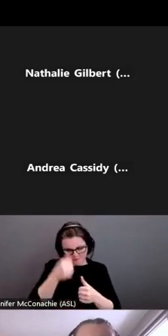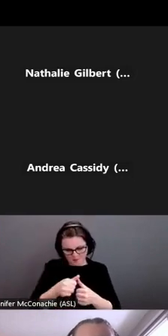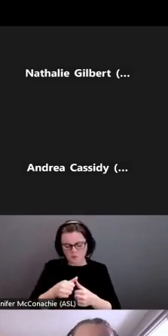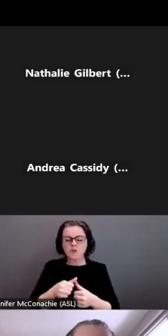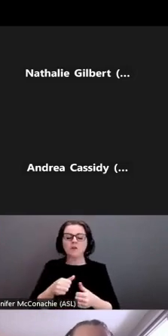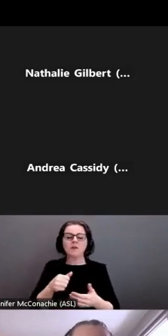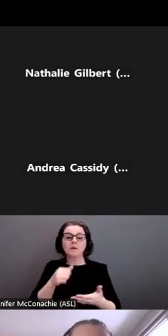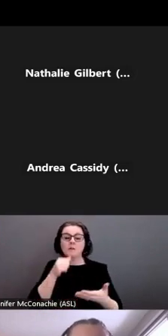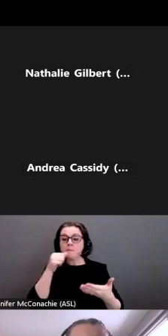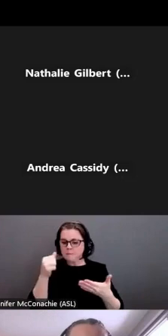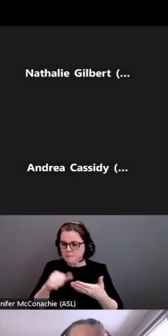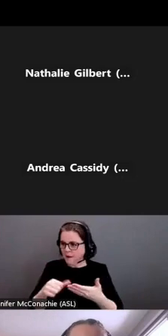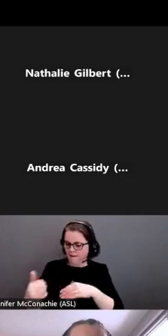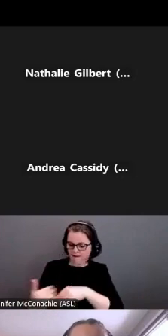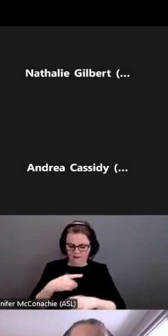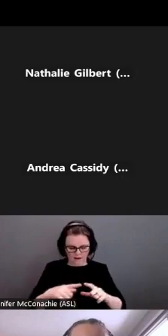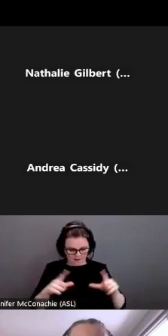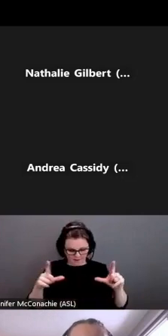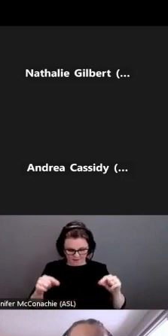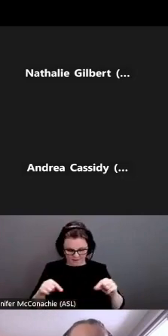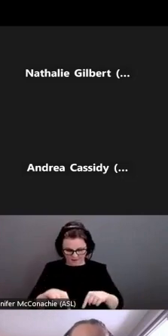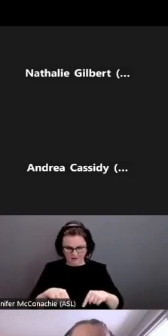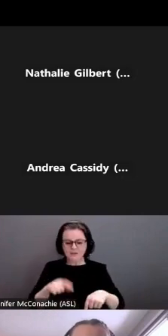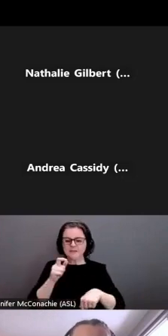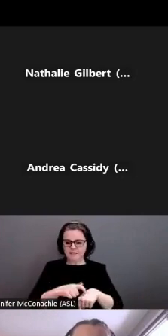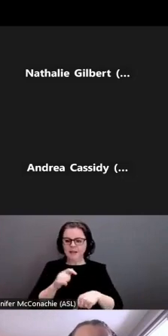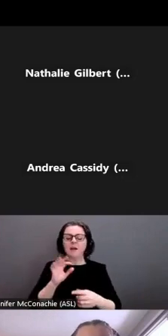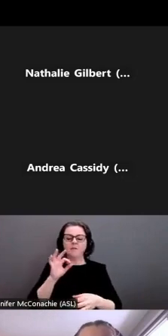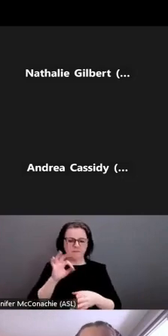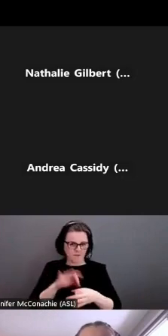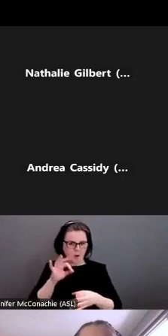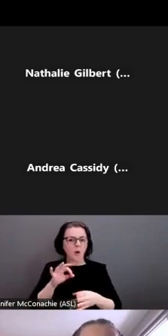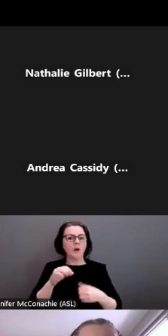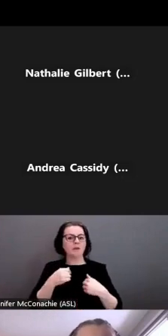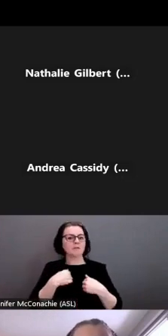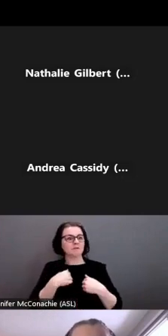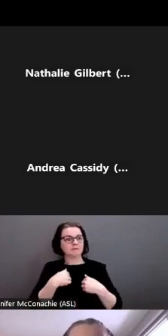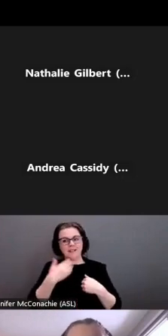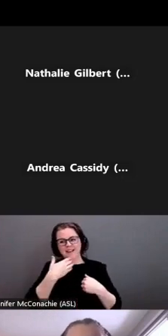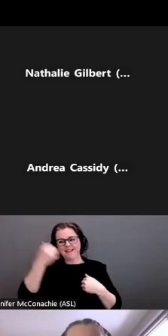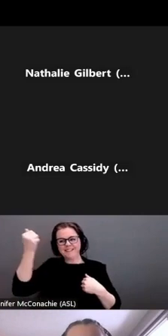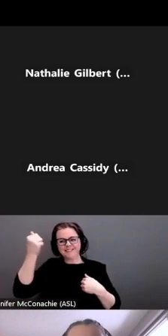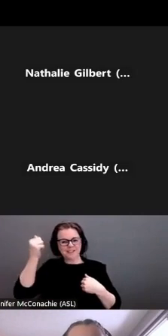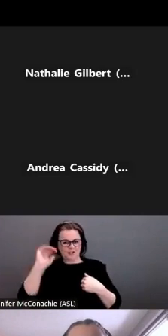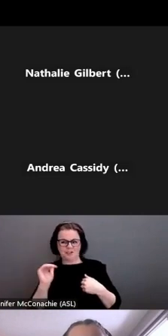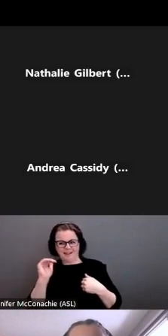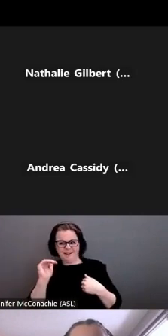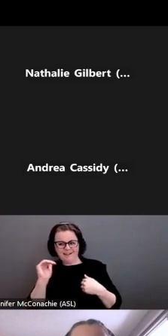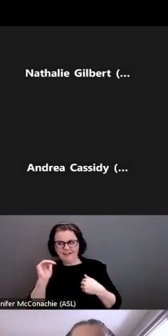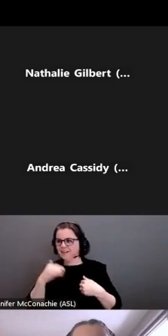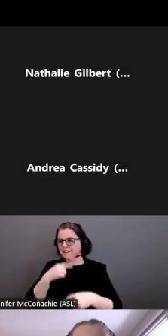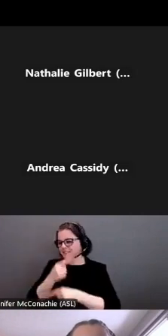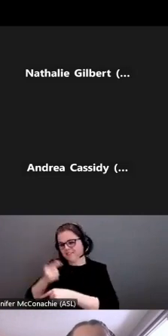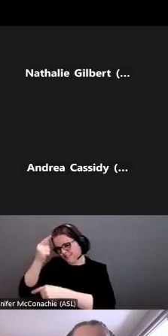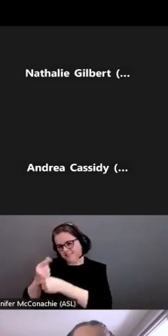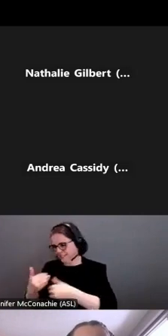know, it's time for me to vote, and I went with my parents. I'm the eldest, so I was the first child to vote, so I was excited about that. And I was